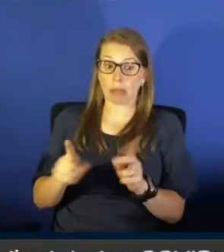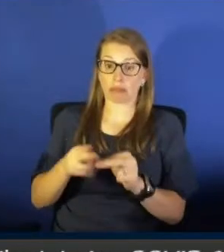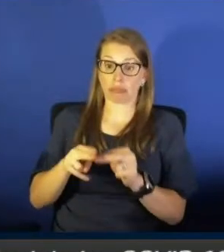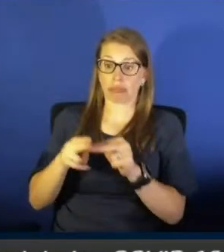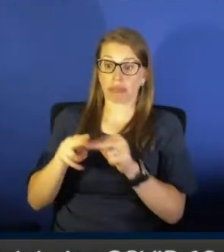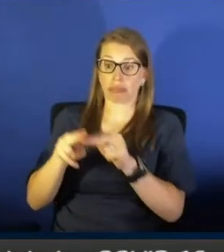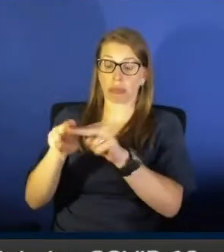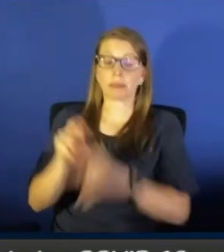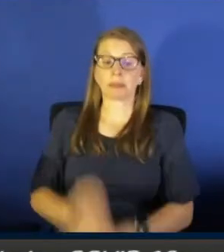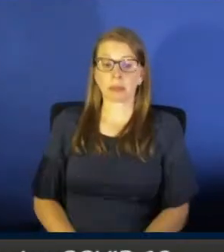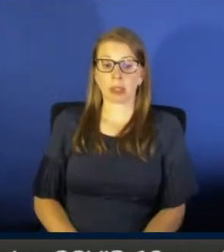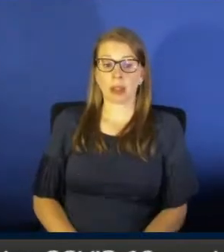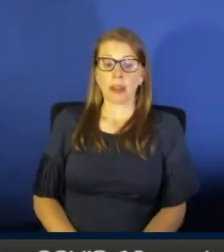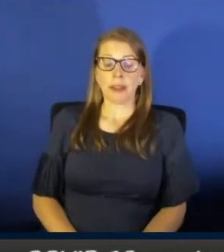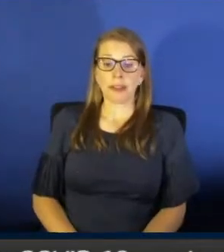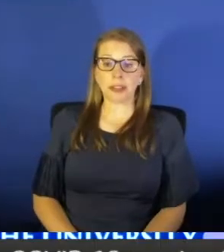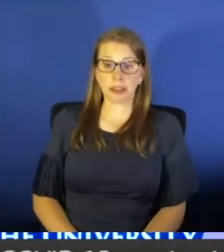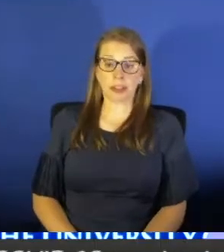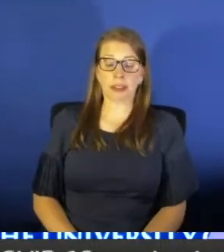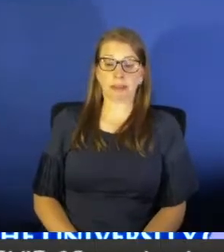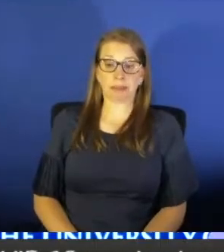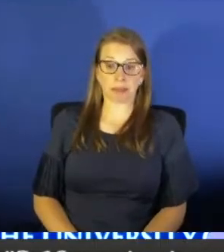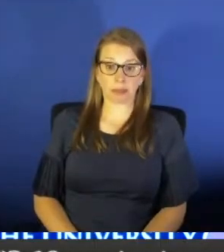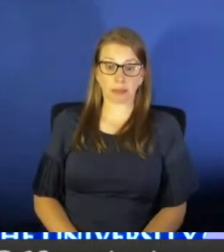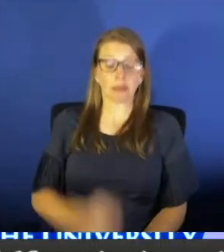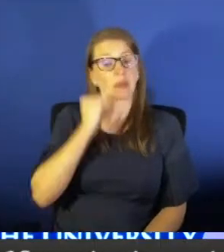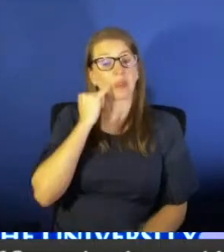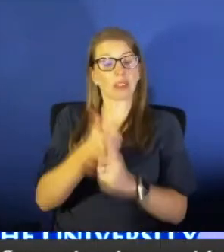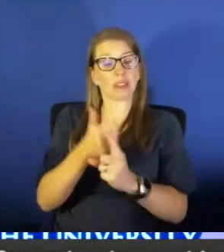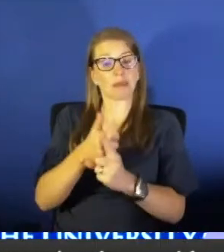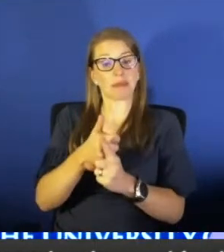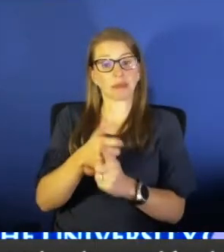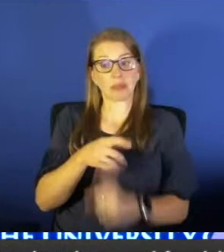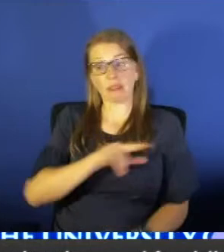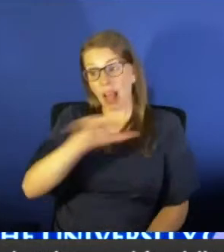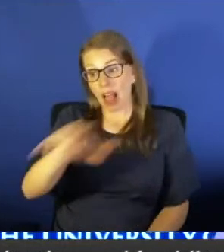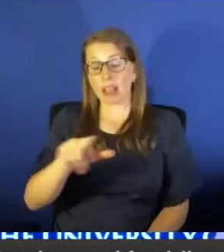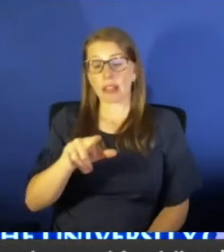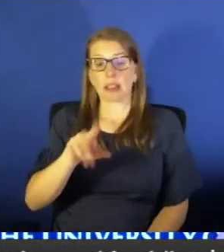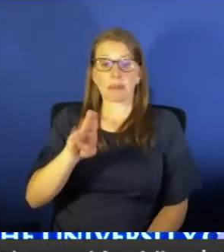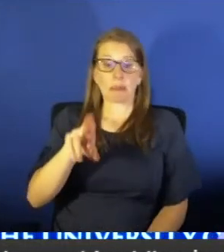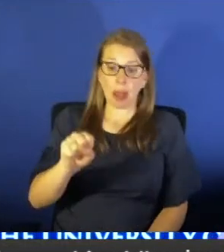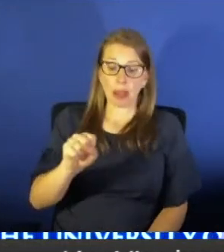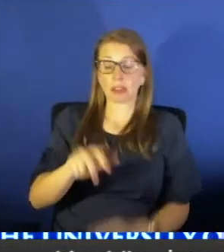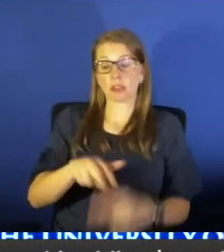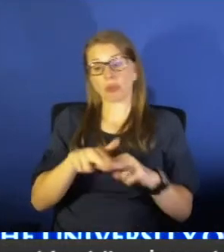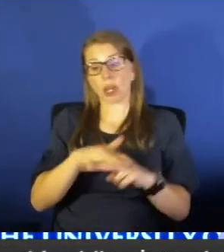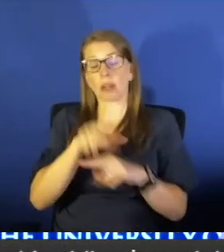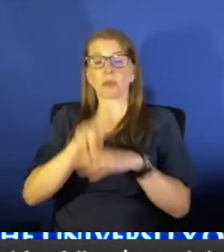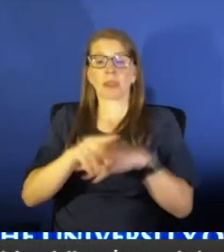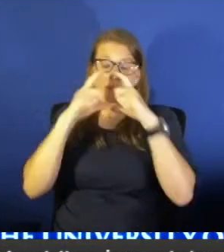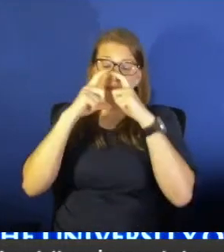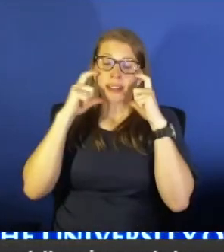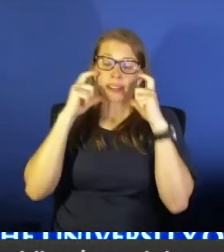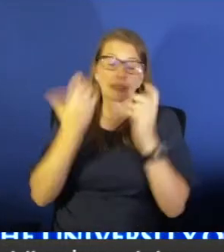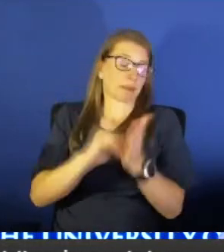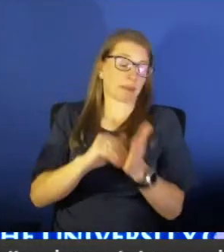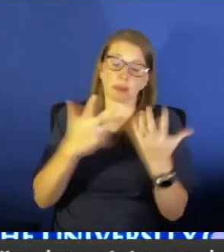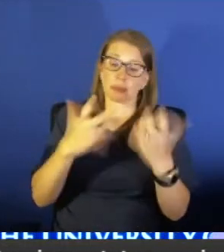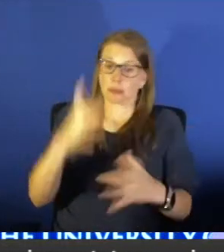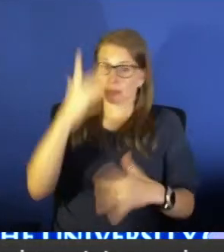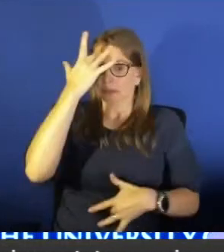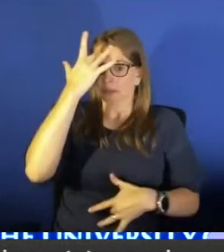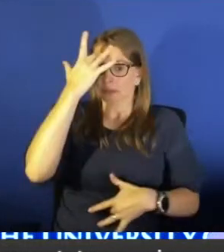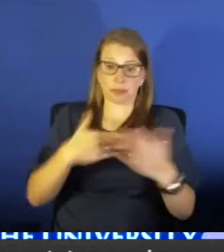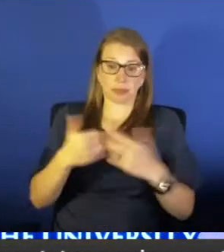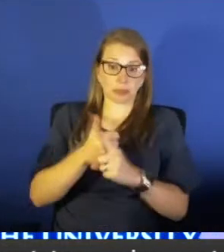I would certainly urge even more, if you are flying or going on a bus or train, wear your mask because, again, you don't want to get ill when you're there. And yes, a